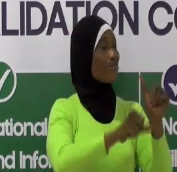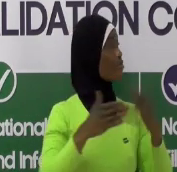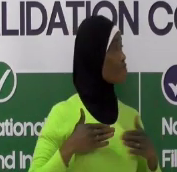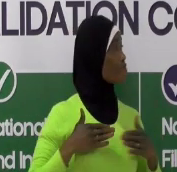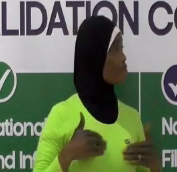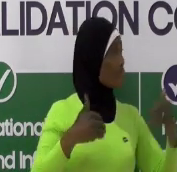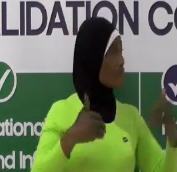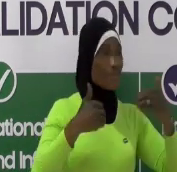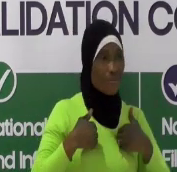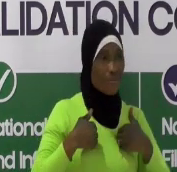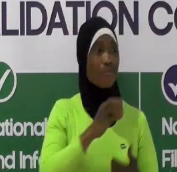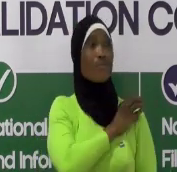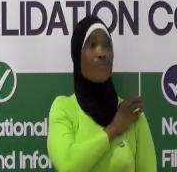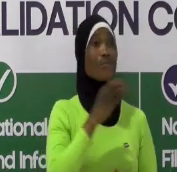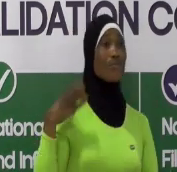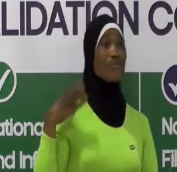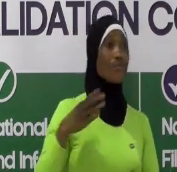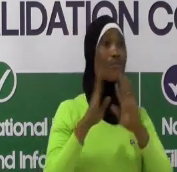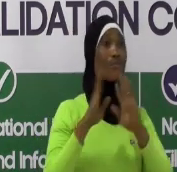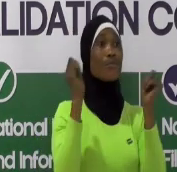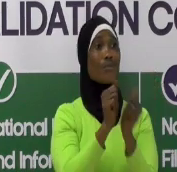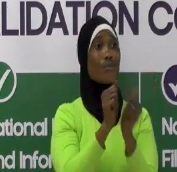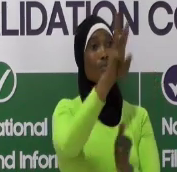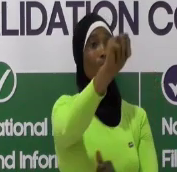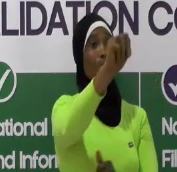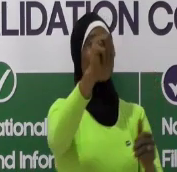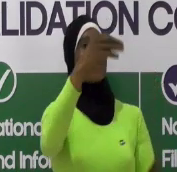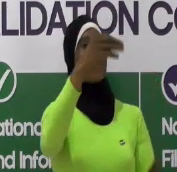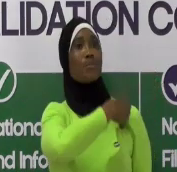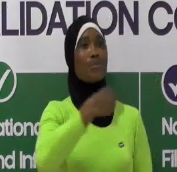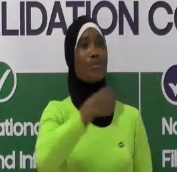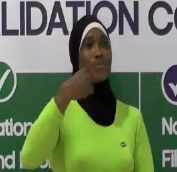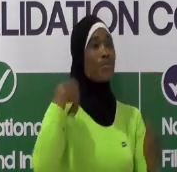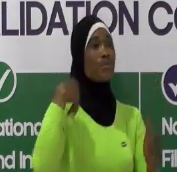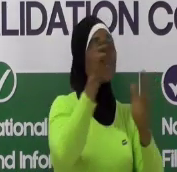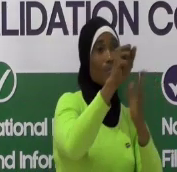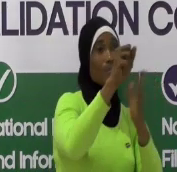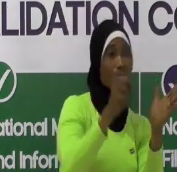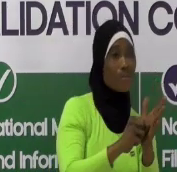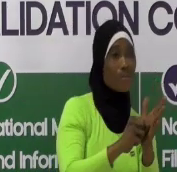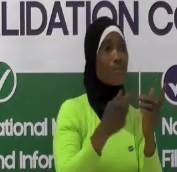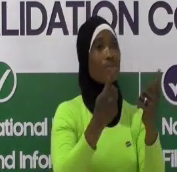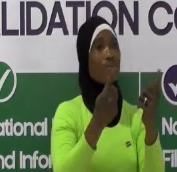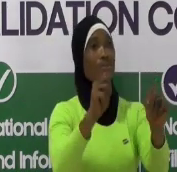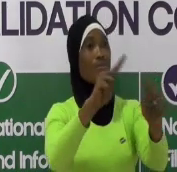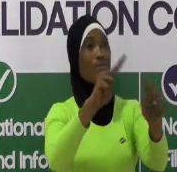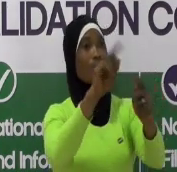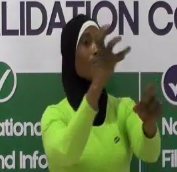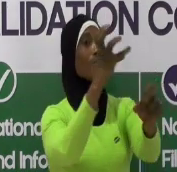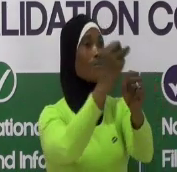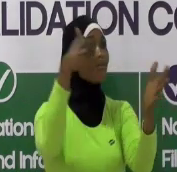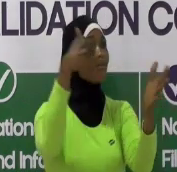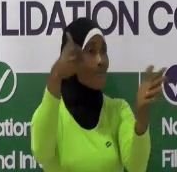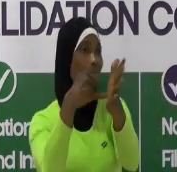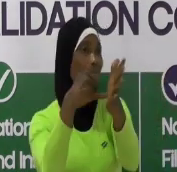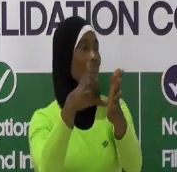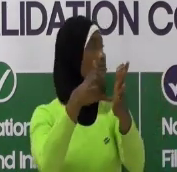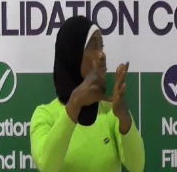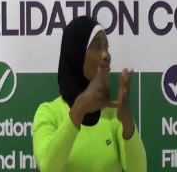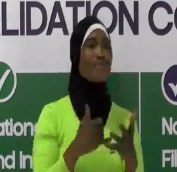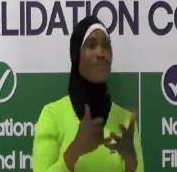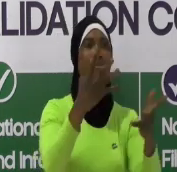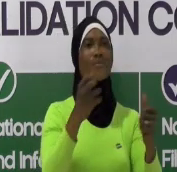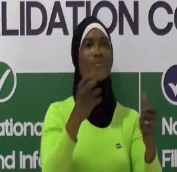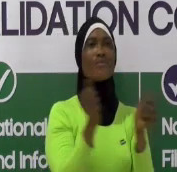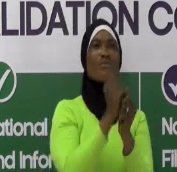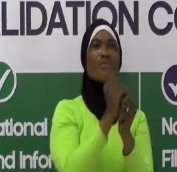will talk to them, and any people will talk to their membership and try to get this. But again, I think so we get into a point where we don't want to double